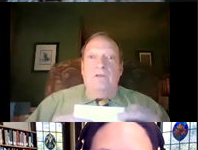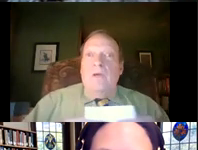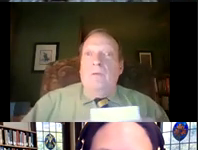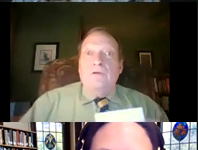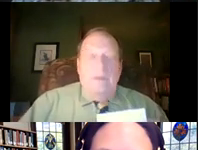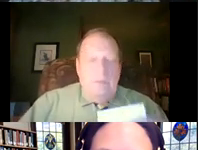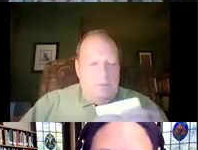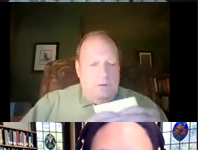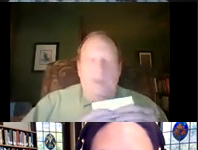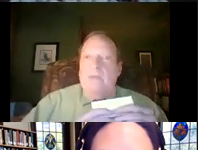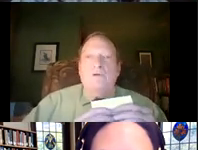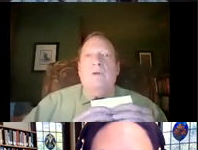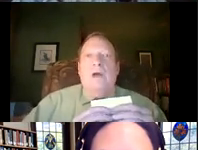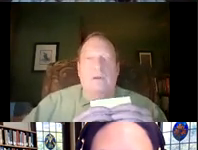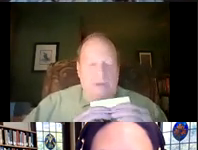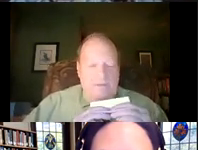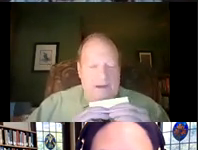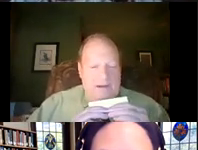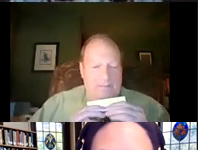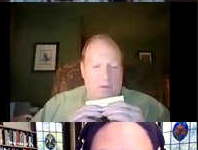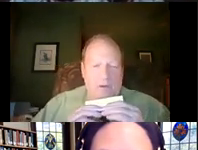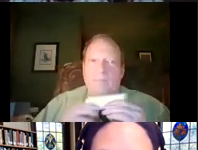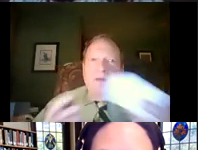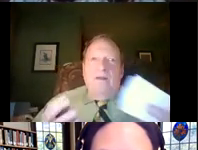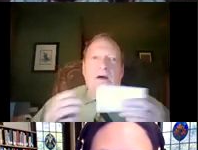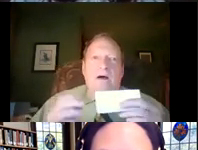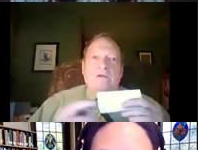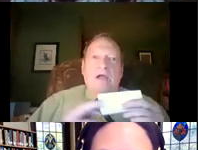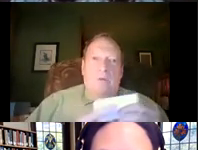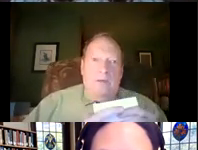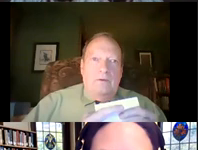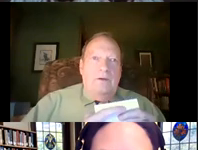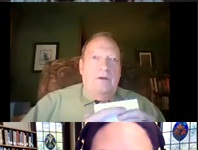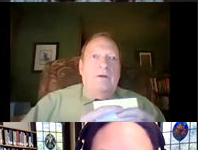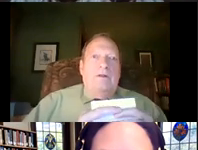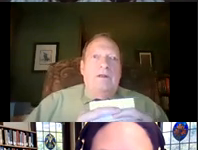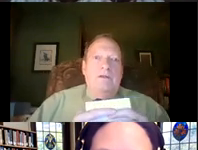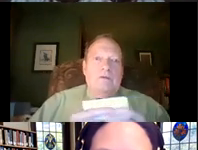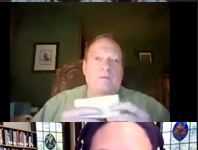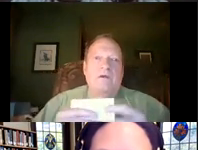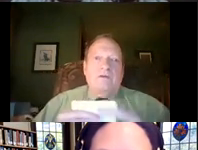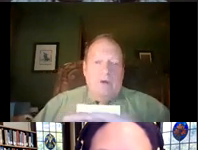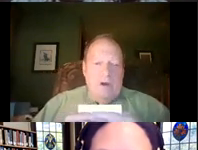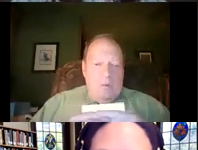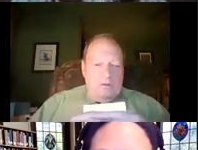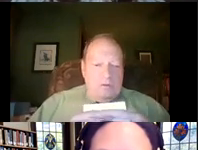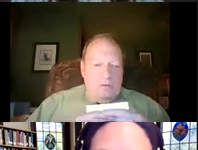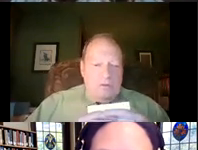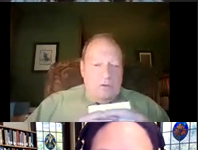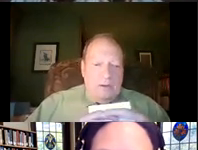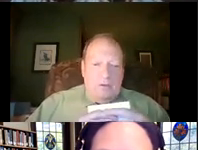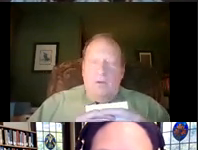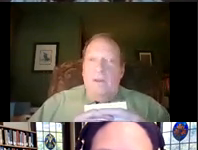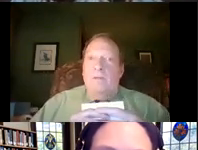in the summers in between. It was the only college that ever had that program. Jack Crandall here, the history professor, was